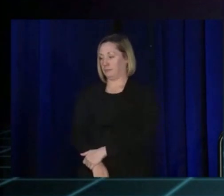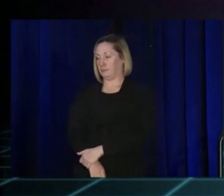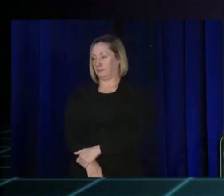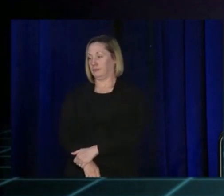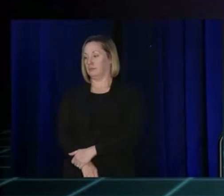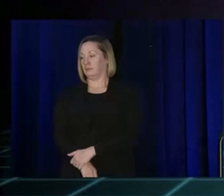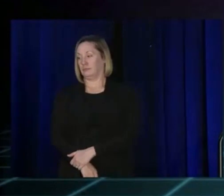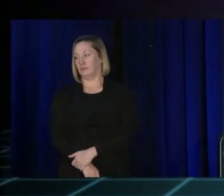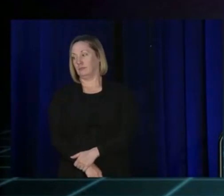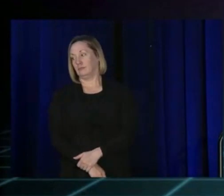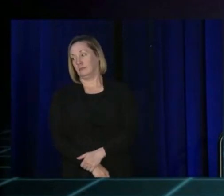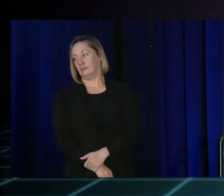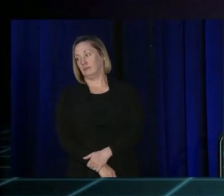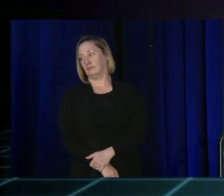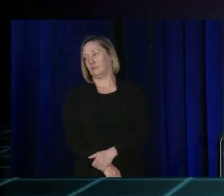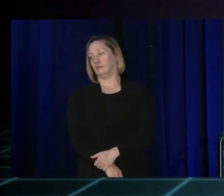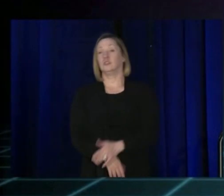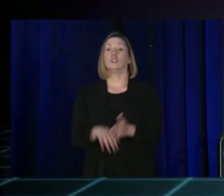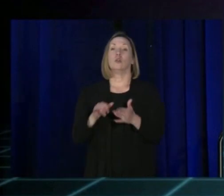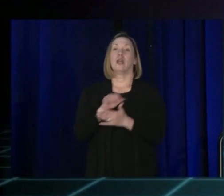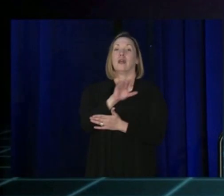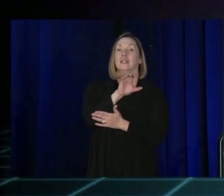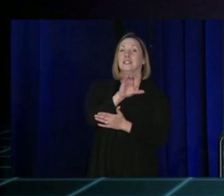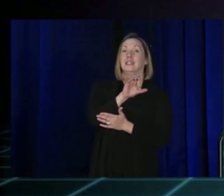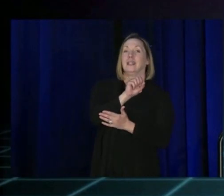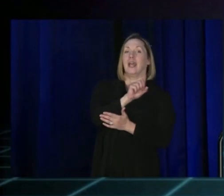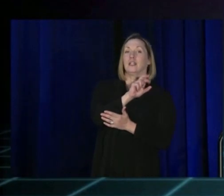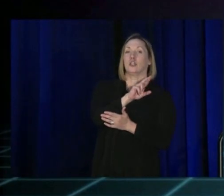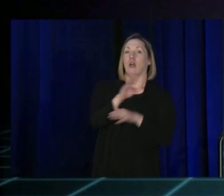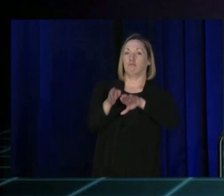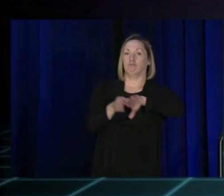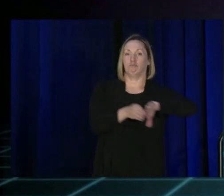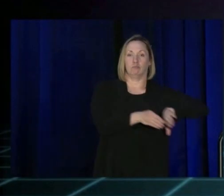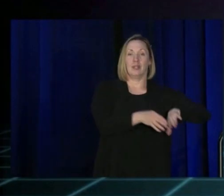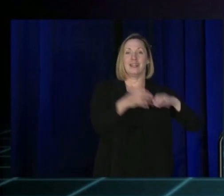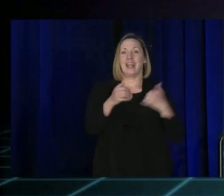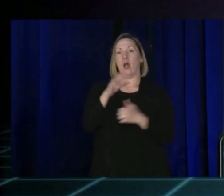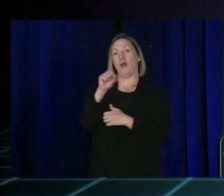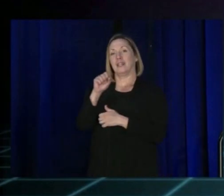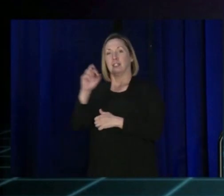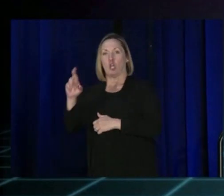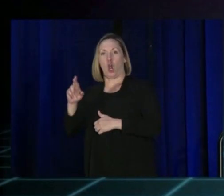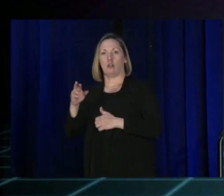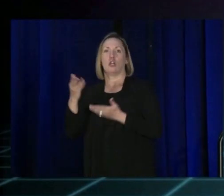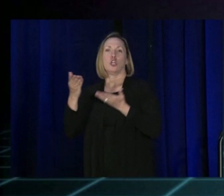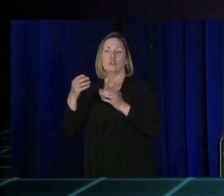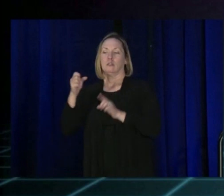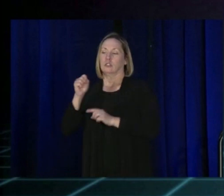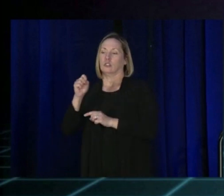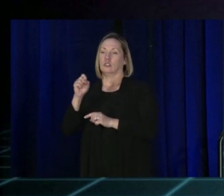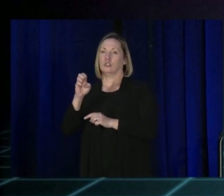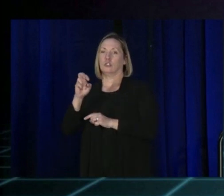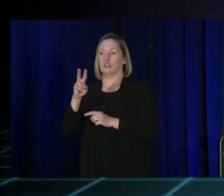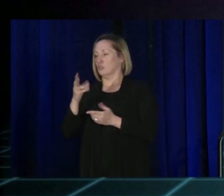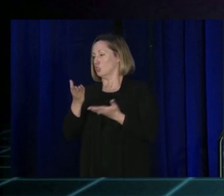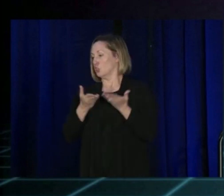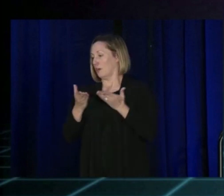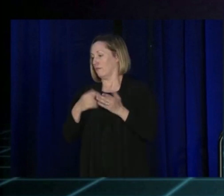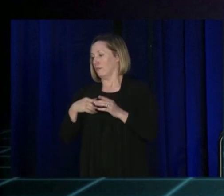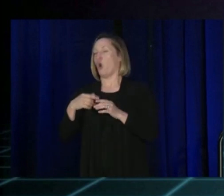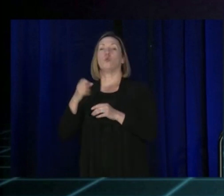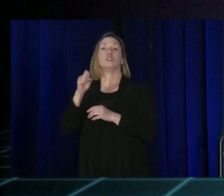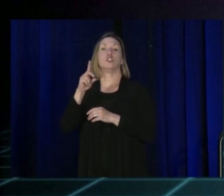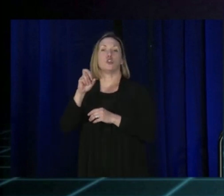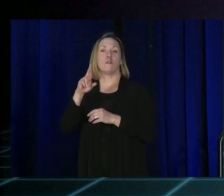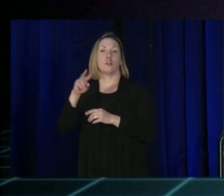Okay, so that was CSR. Let's talk about SSR, or server-side rendering, which is how we built websites from